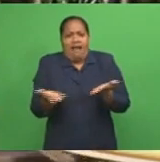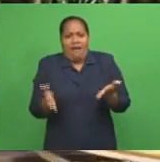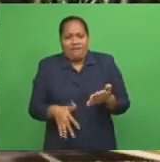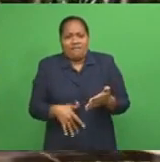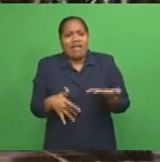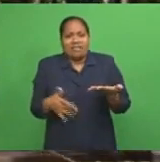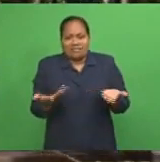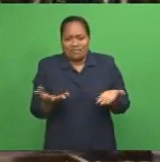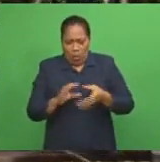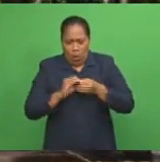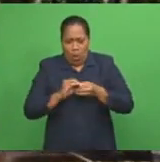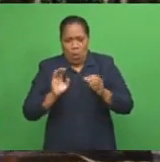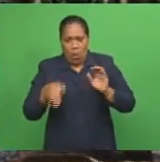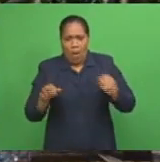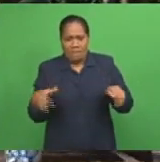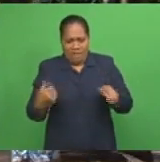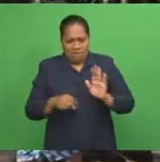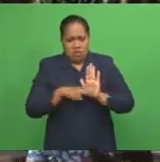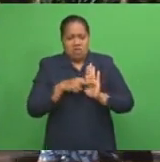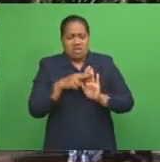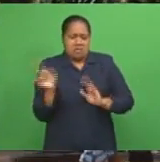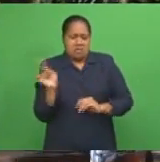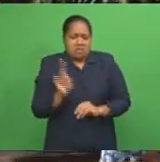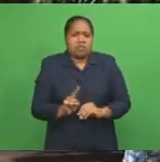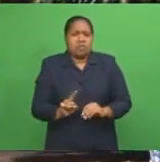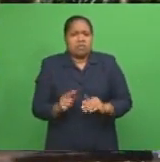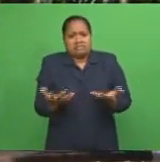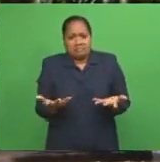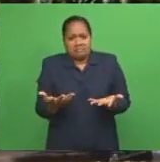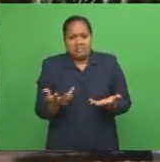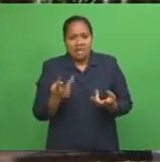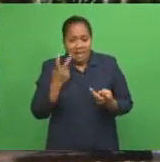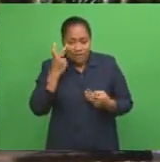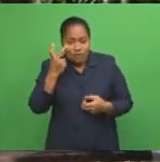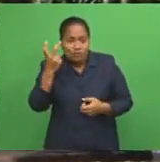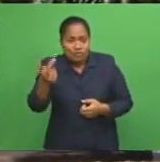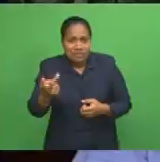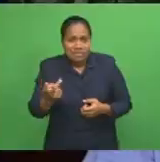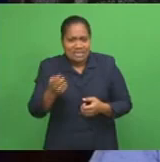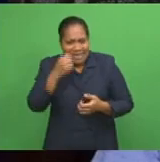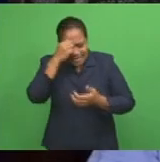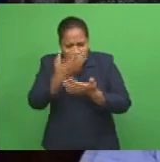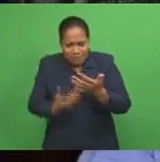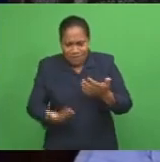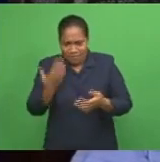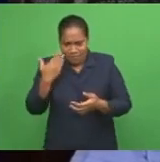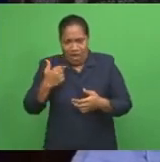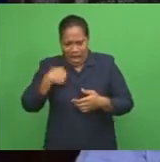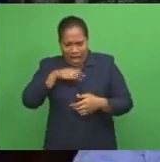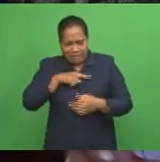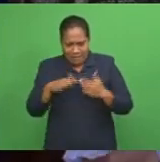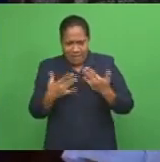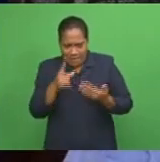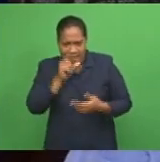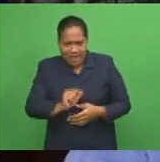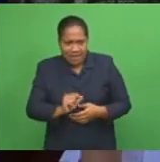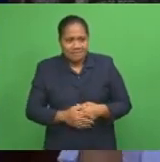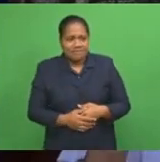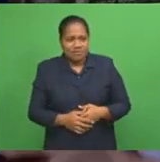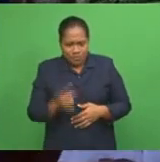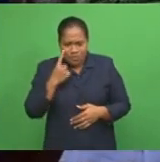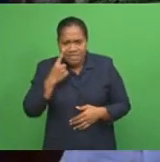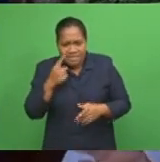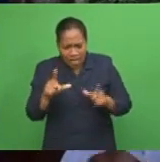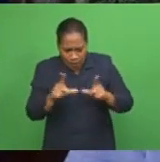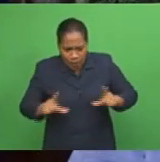Fiji. We get to have a taste of what the tourists have been experiencing so far. We saw about this Likuri Island local specials on